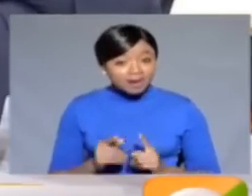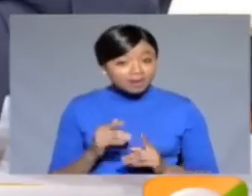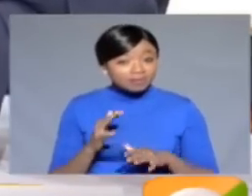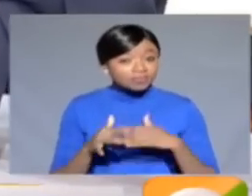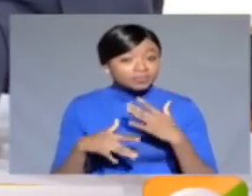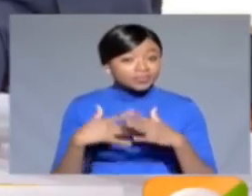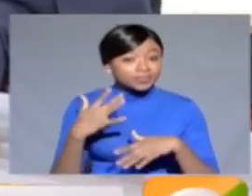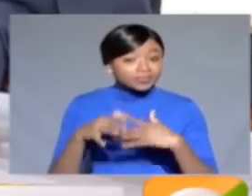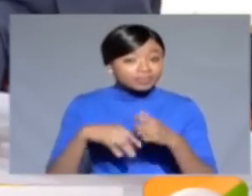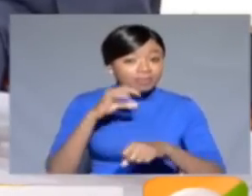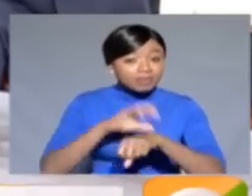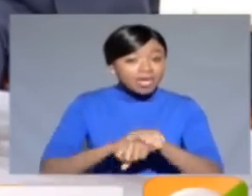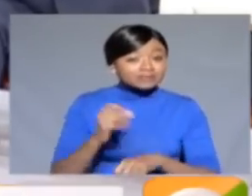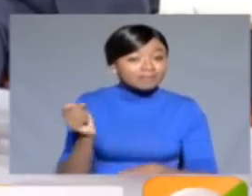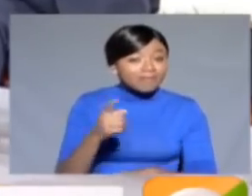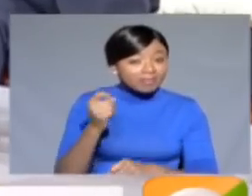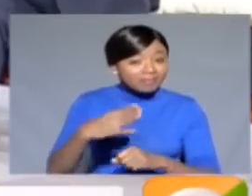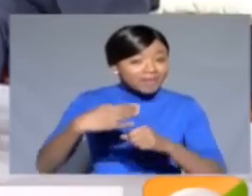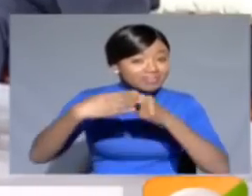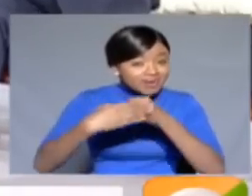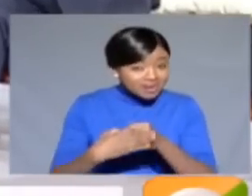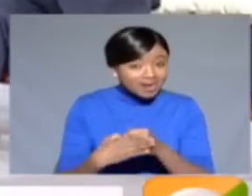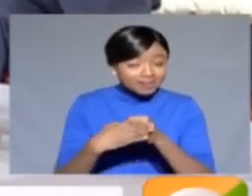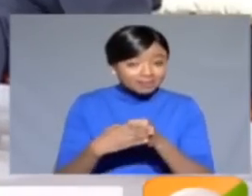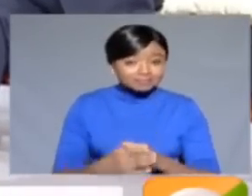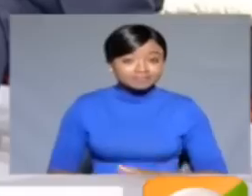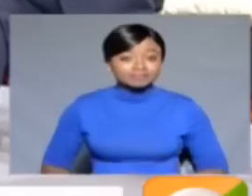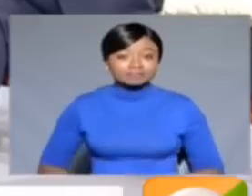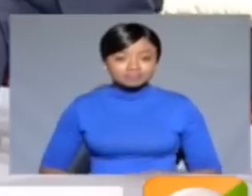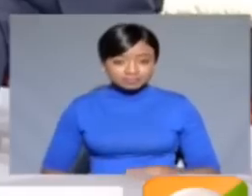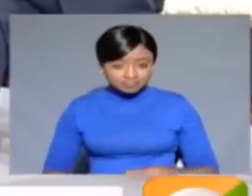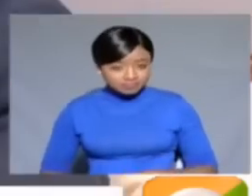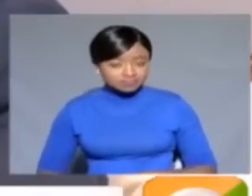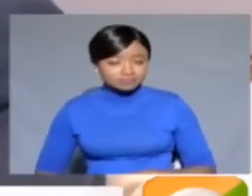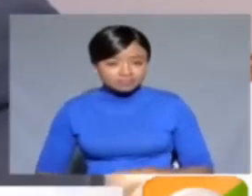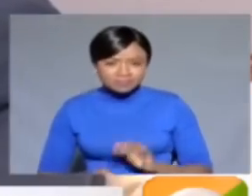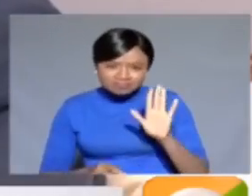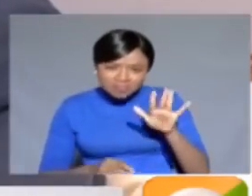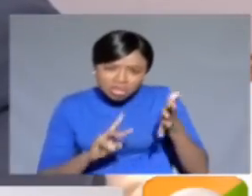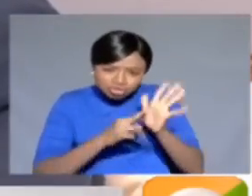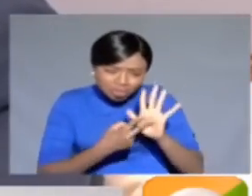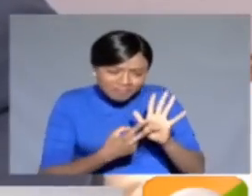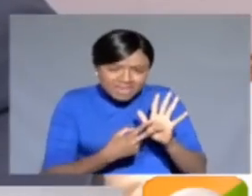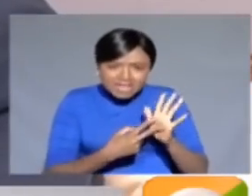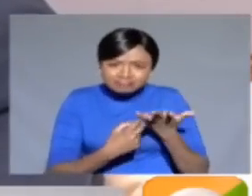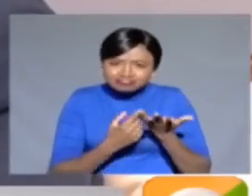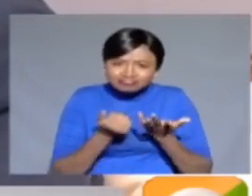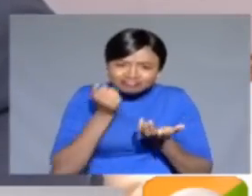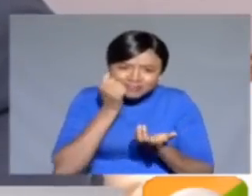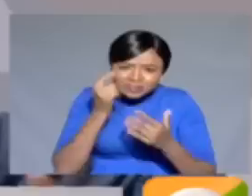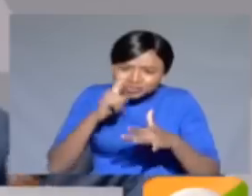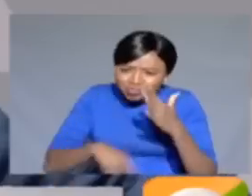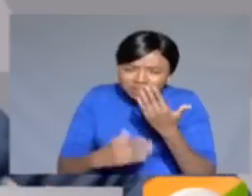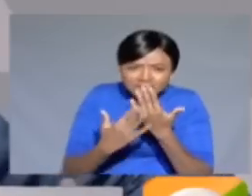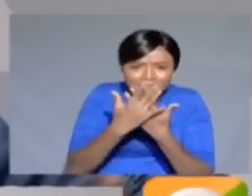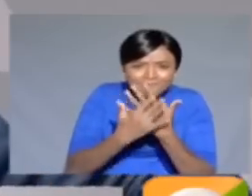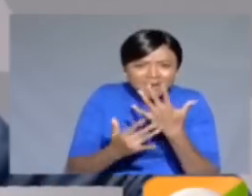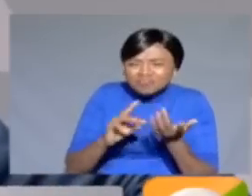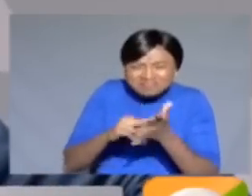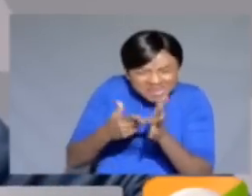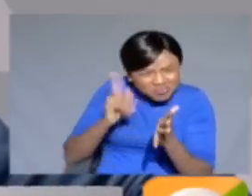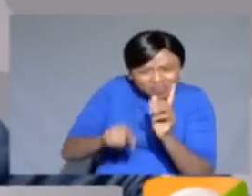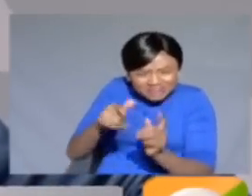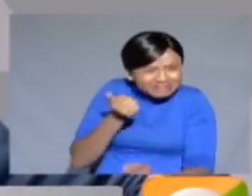and 2 weeks. So acute myeloid leukemia. Yeah. Which means what? Bone marrow transplant? So what it means is that